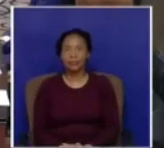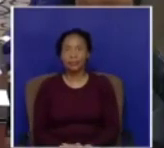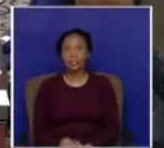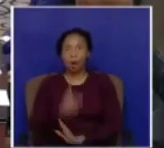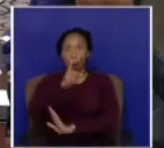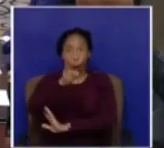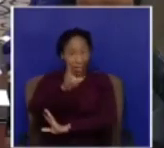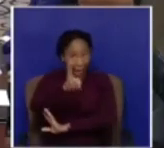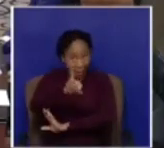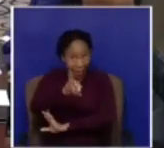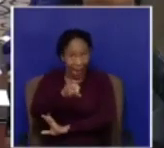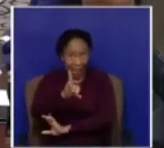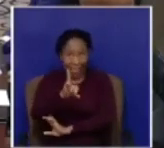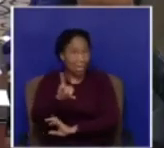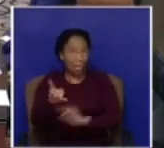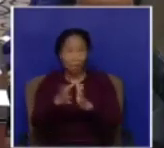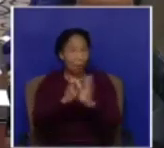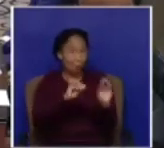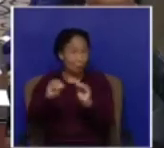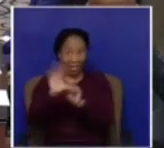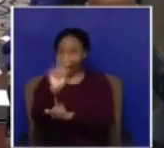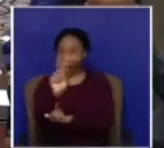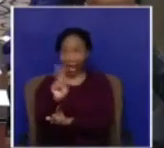Order again. We're not yet moving.